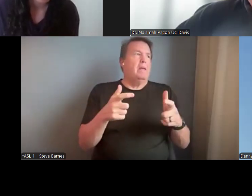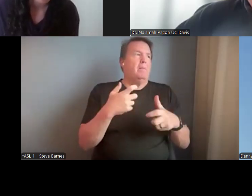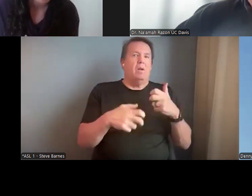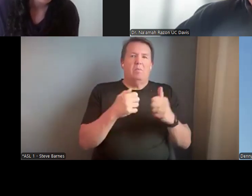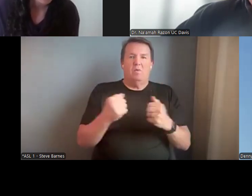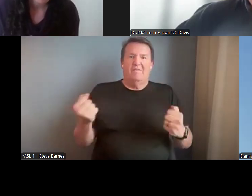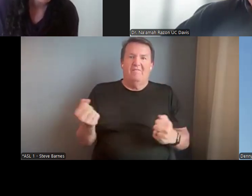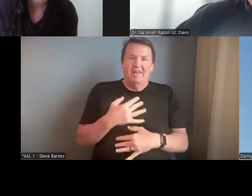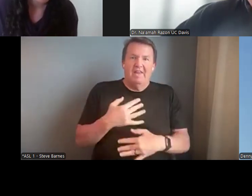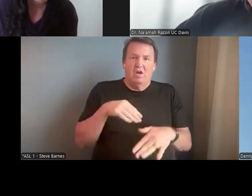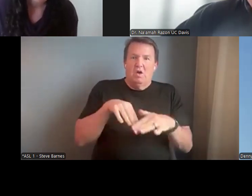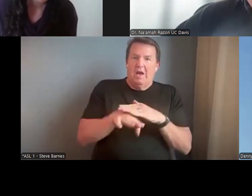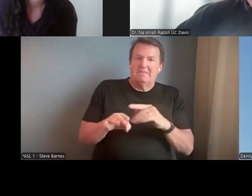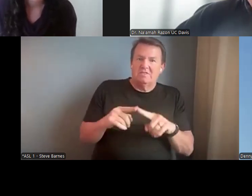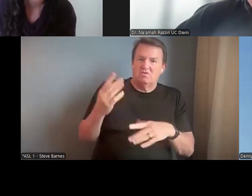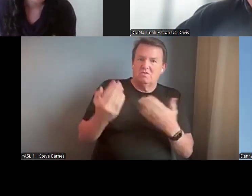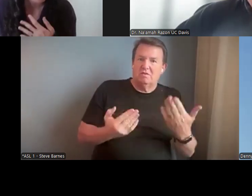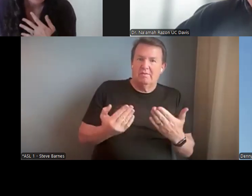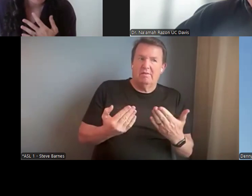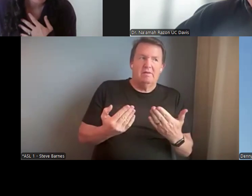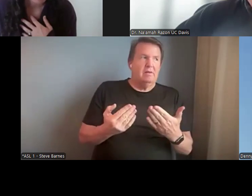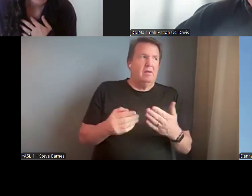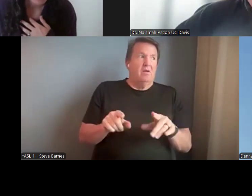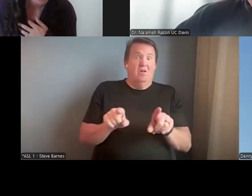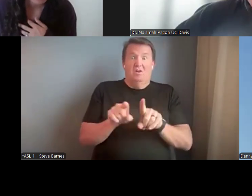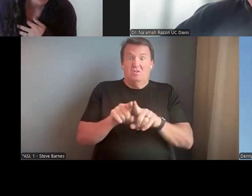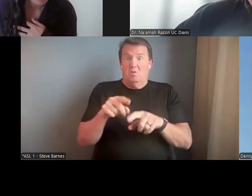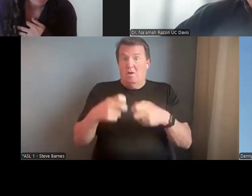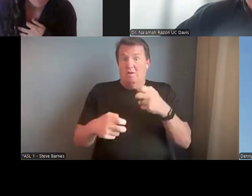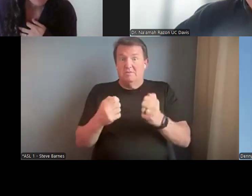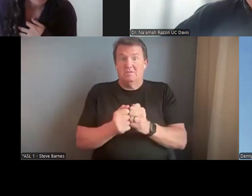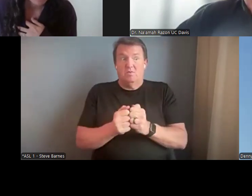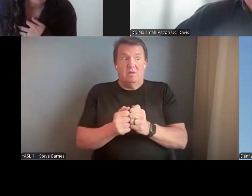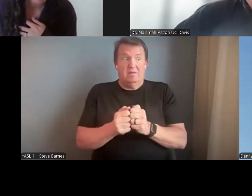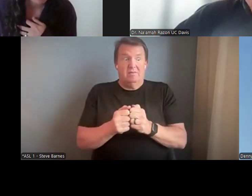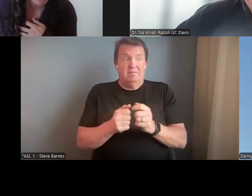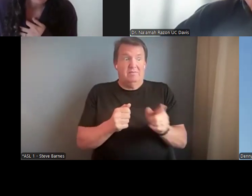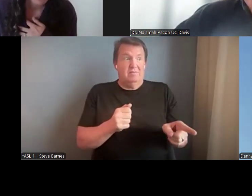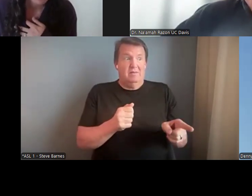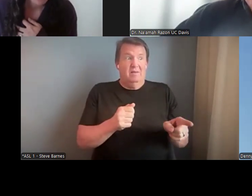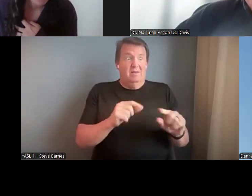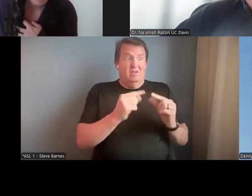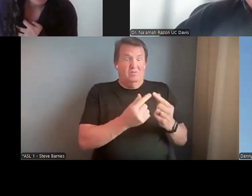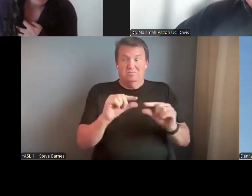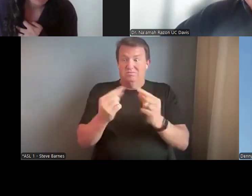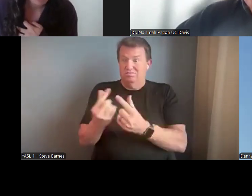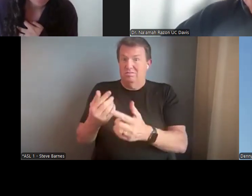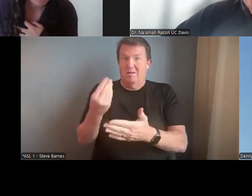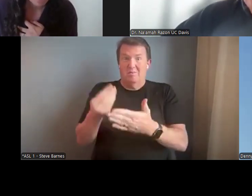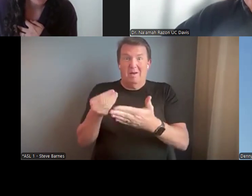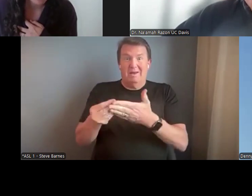to services. And then major issues, a lot of organizations are losing funding or resources, and